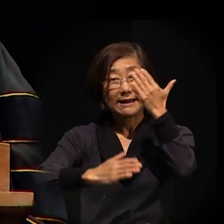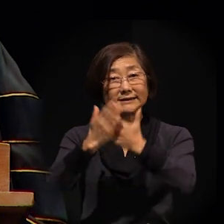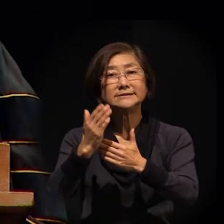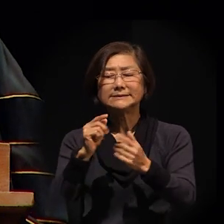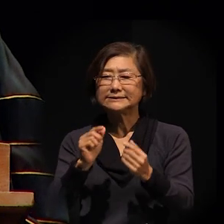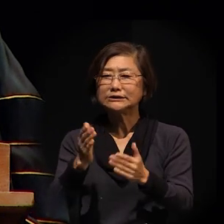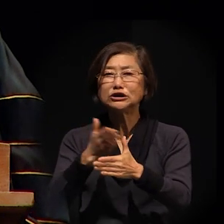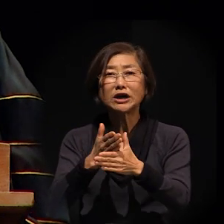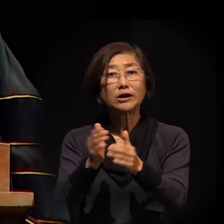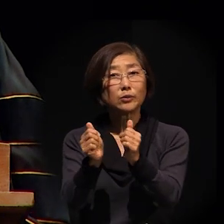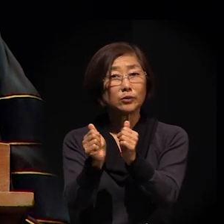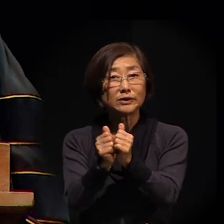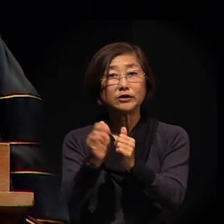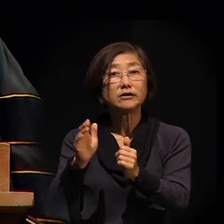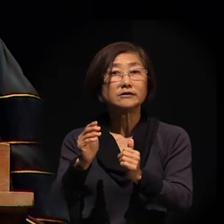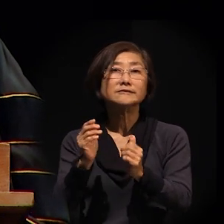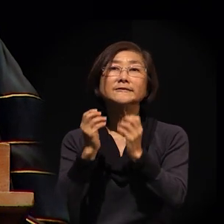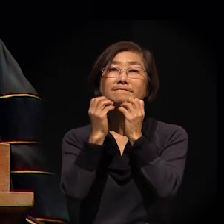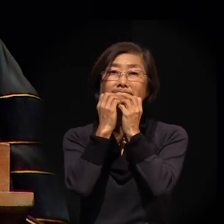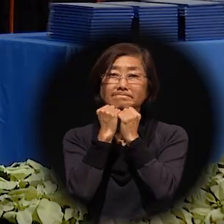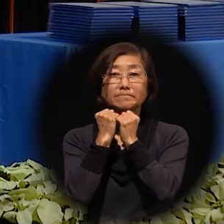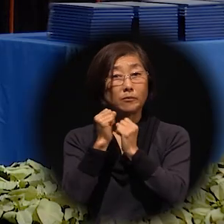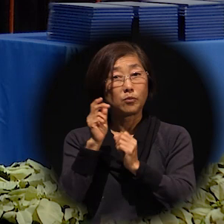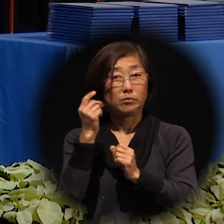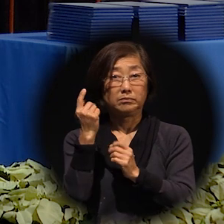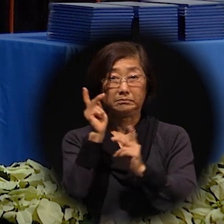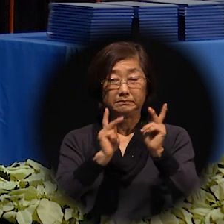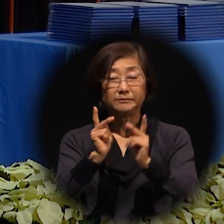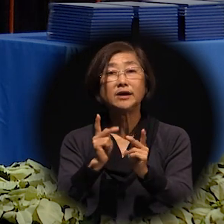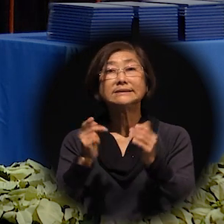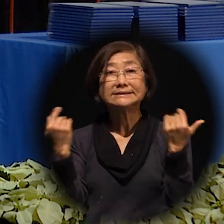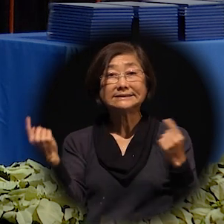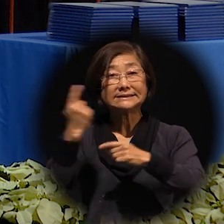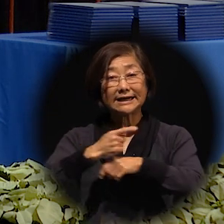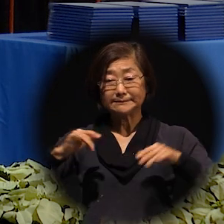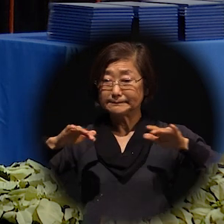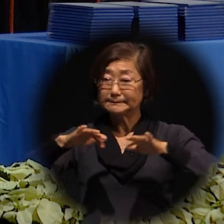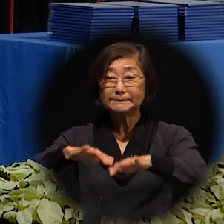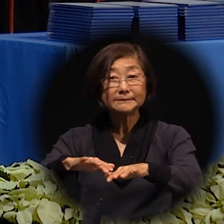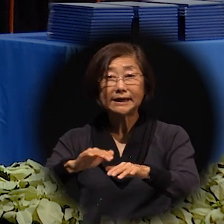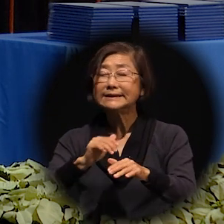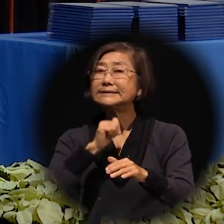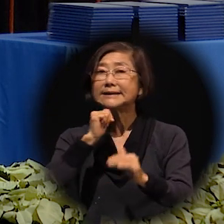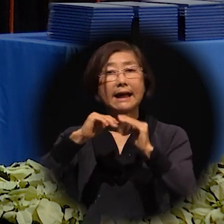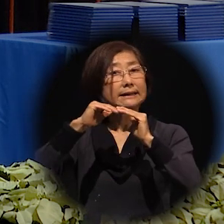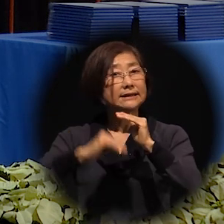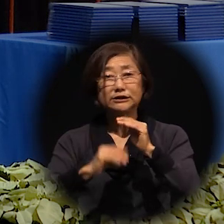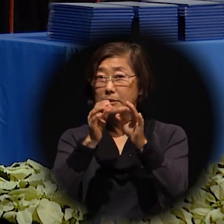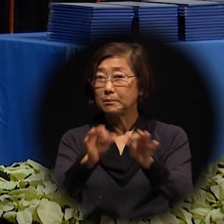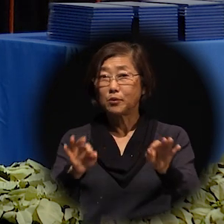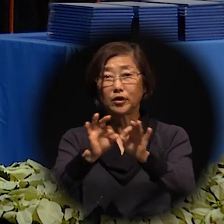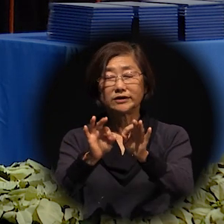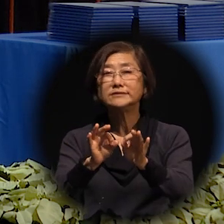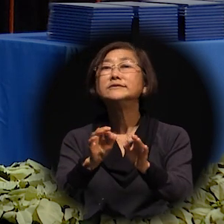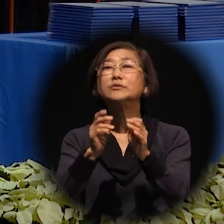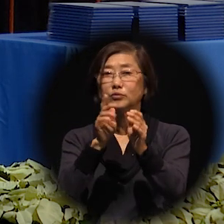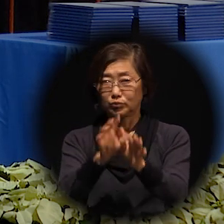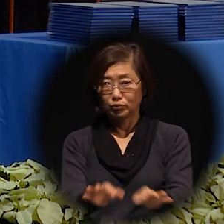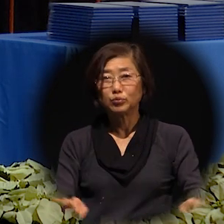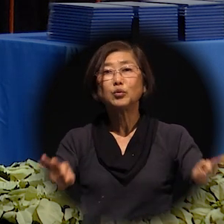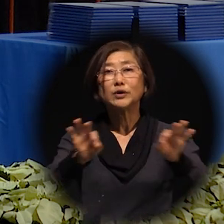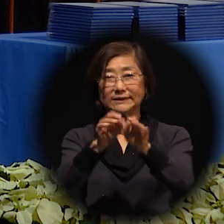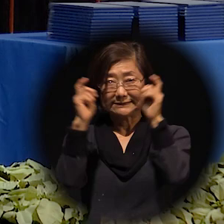hand as you share this special moment with your loved ones. Today's virtual gathering is no less important or worthy